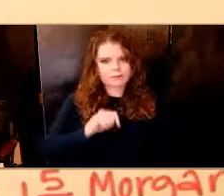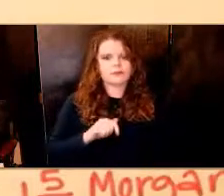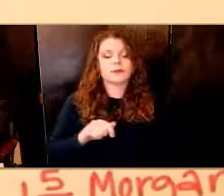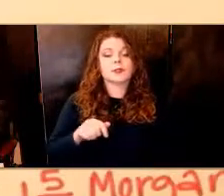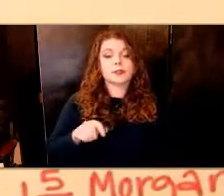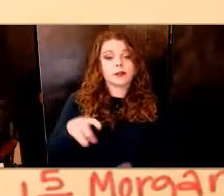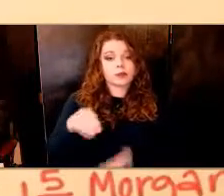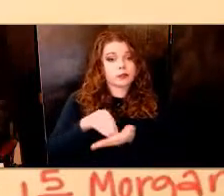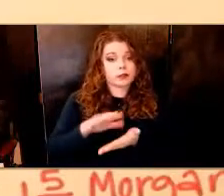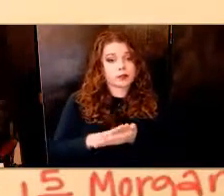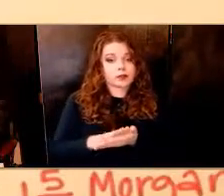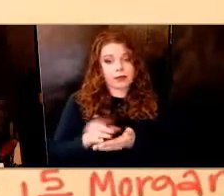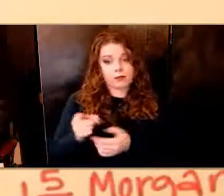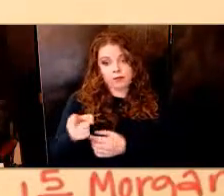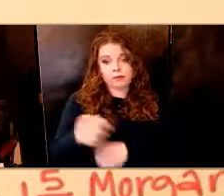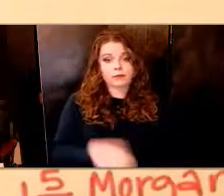difference